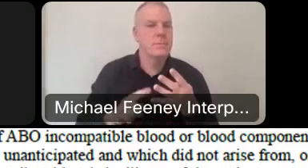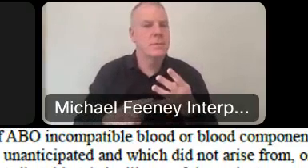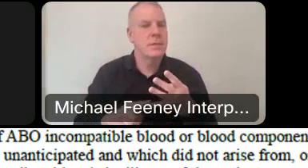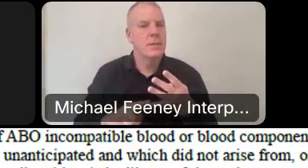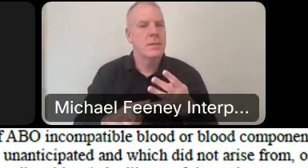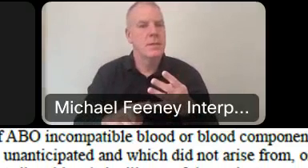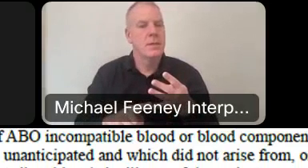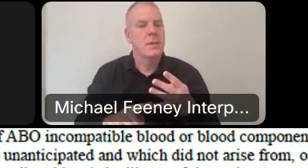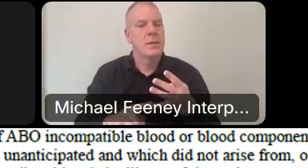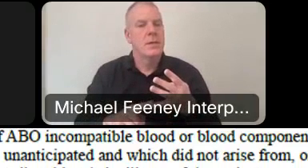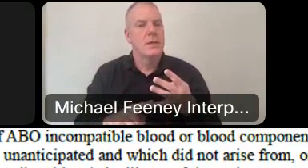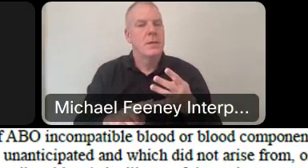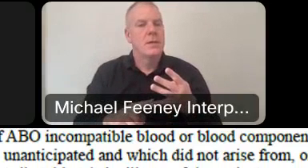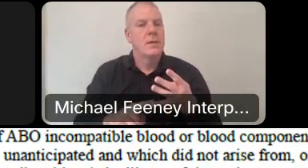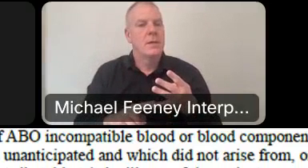just a